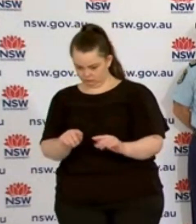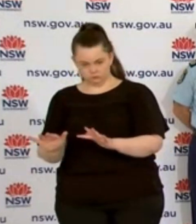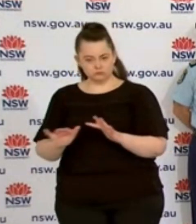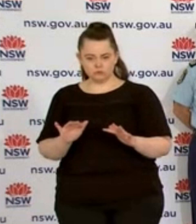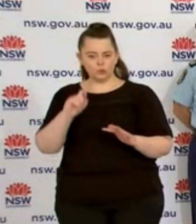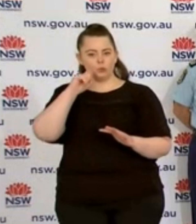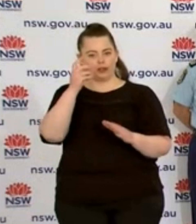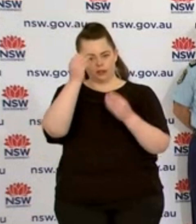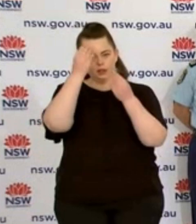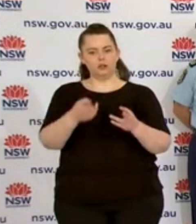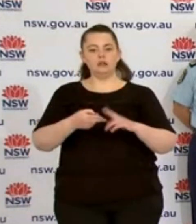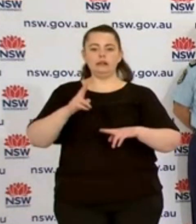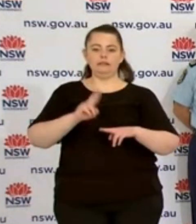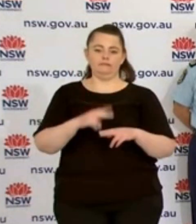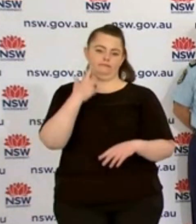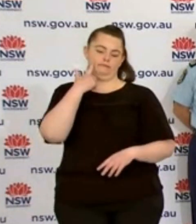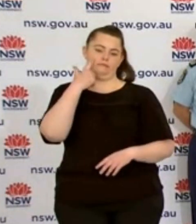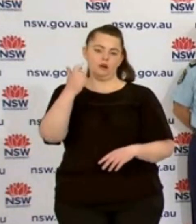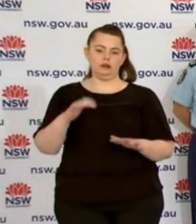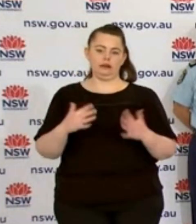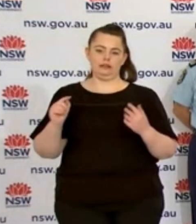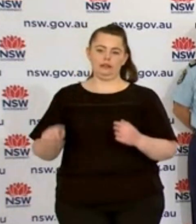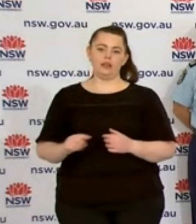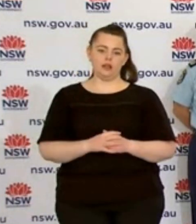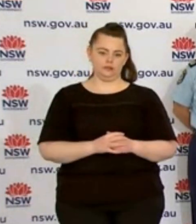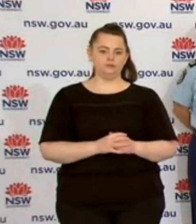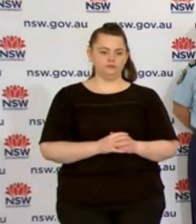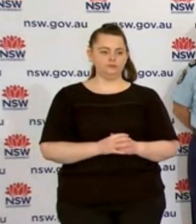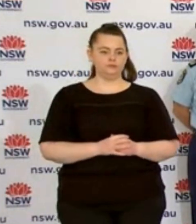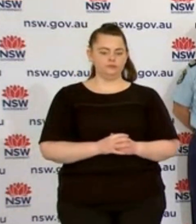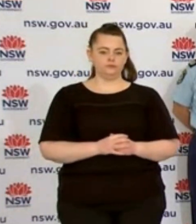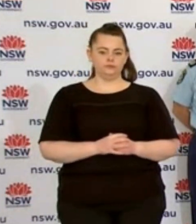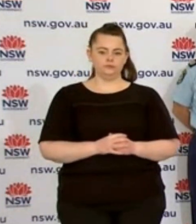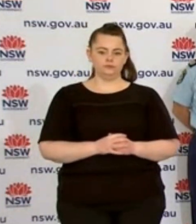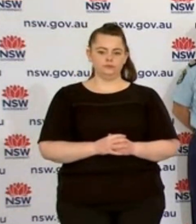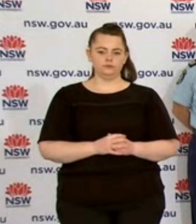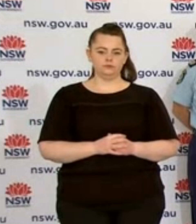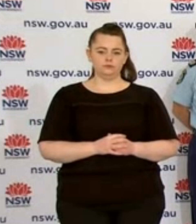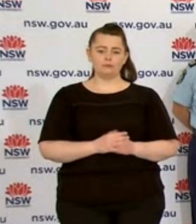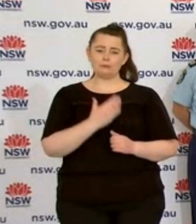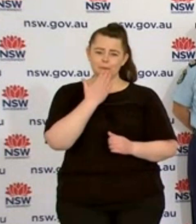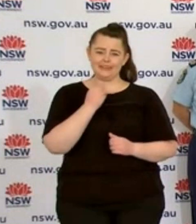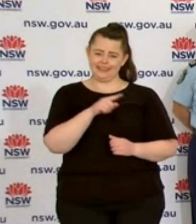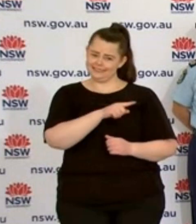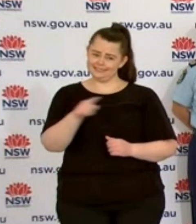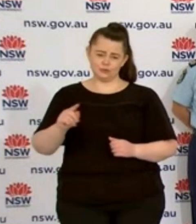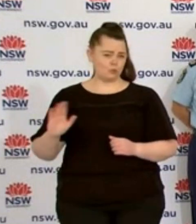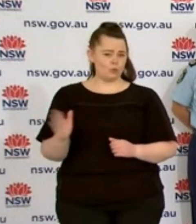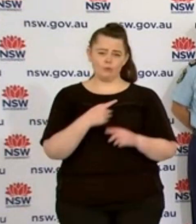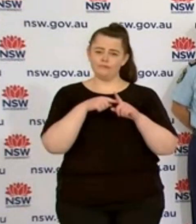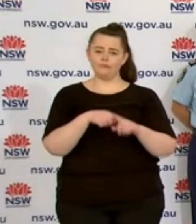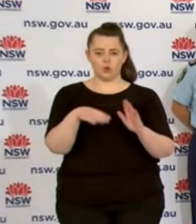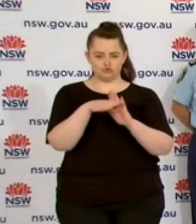anything to be concerned about. But I do urge everyone to follow the rules and get